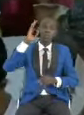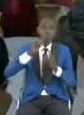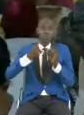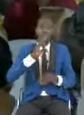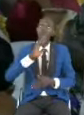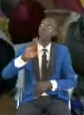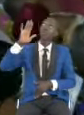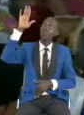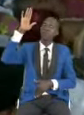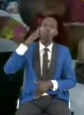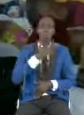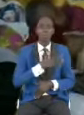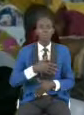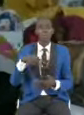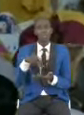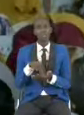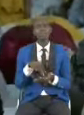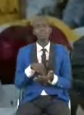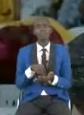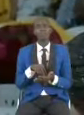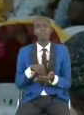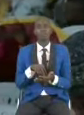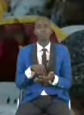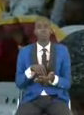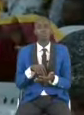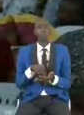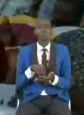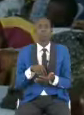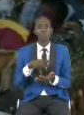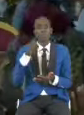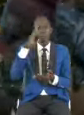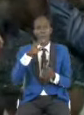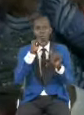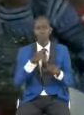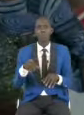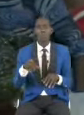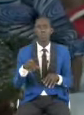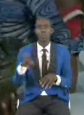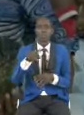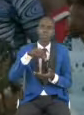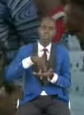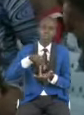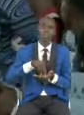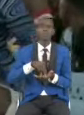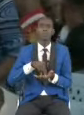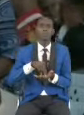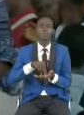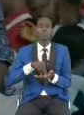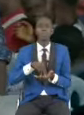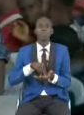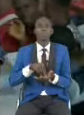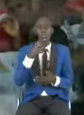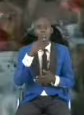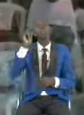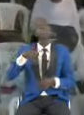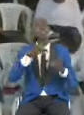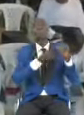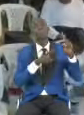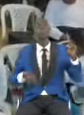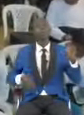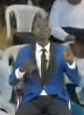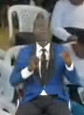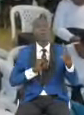you. Thank you. Thank you. Thank you. God bless you. Stand up right there. You say, yes, Lord, I believe. Yes, Lord, I